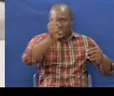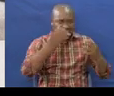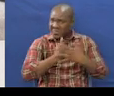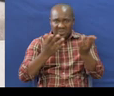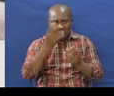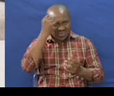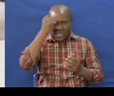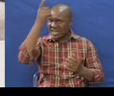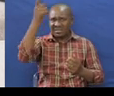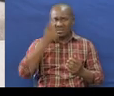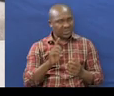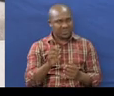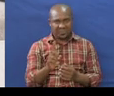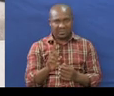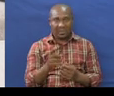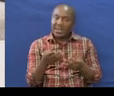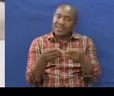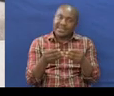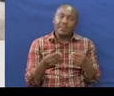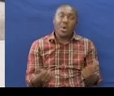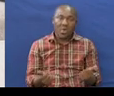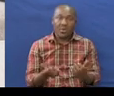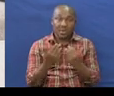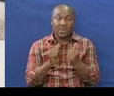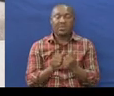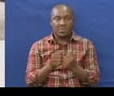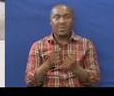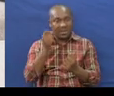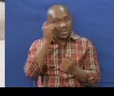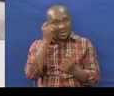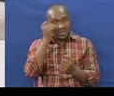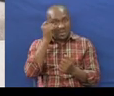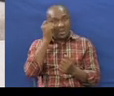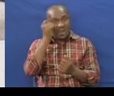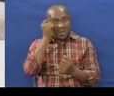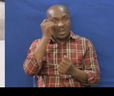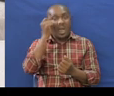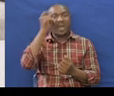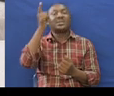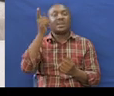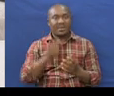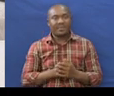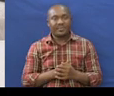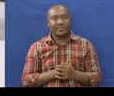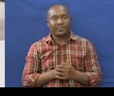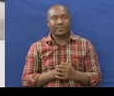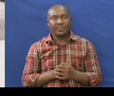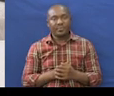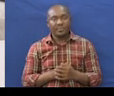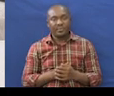So it should be very simple, presented in a simple language that I can easily understand and you can easily understand. It should